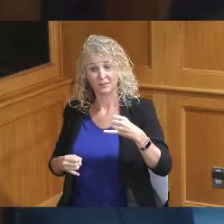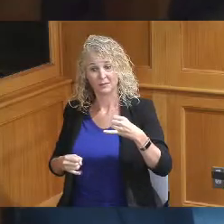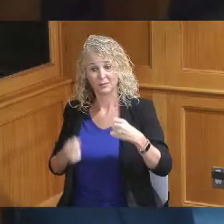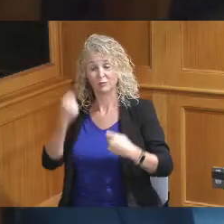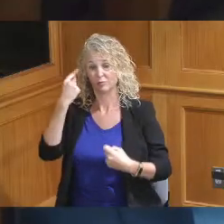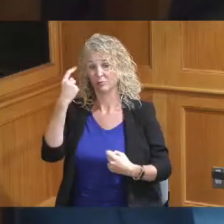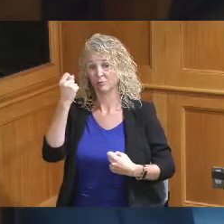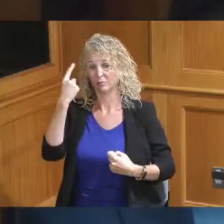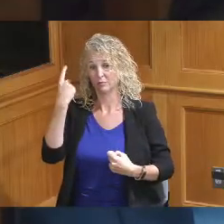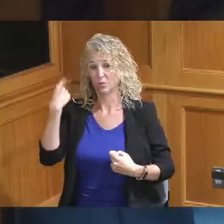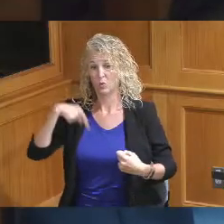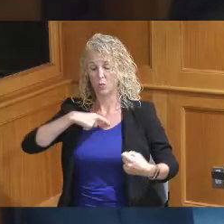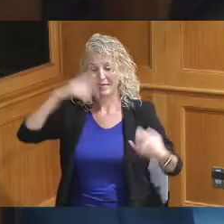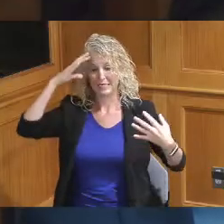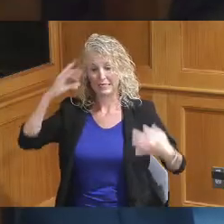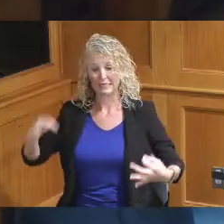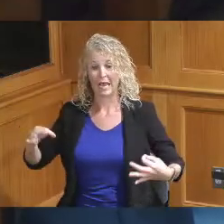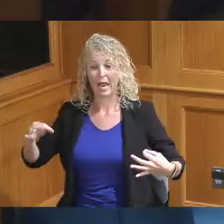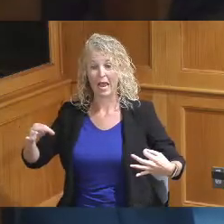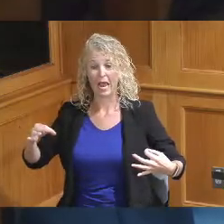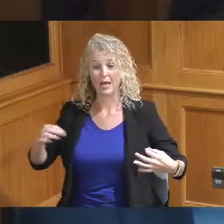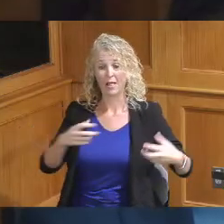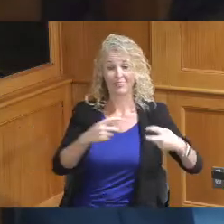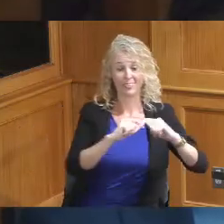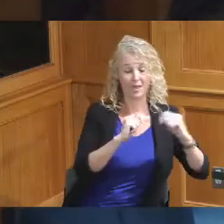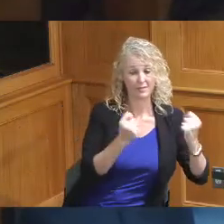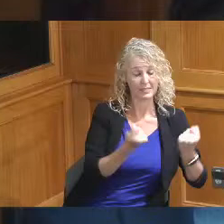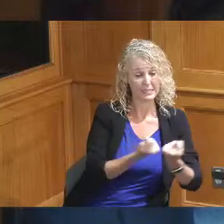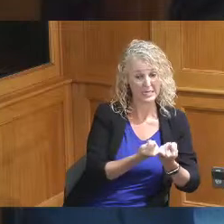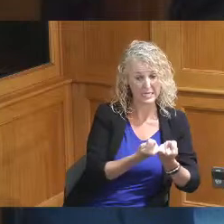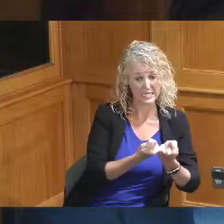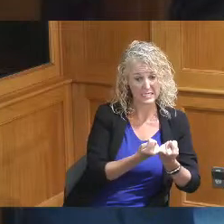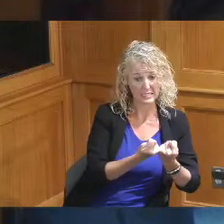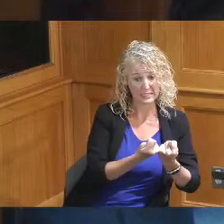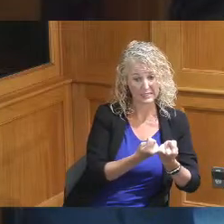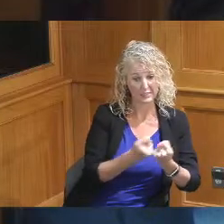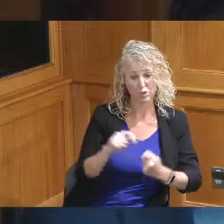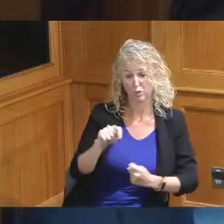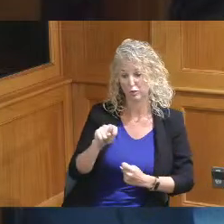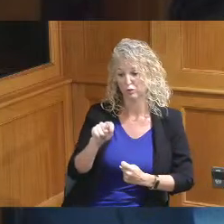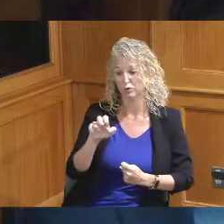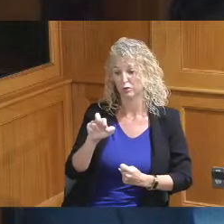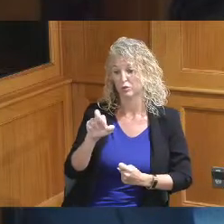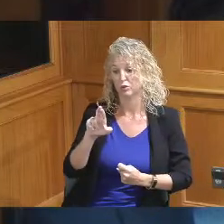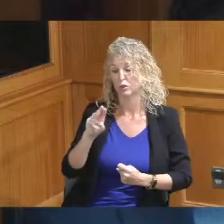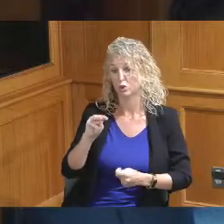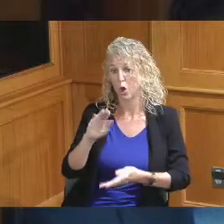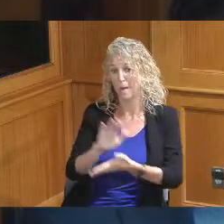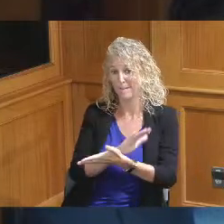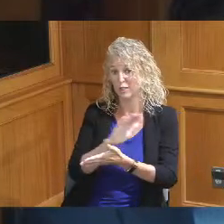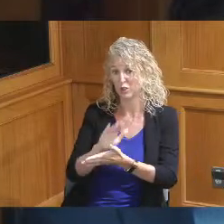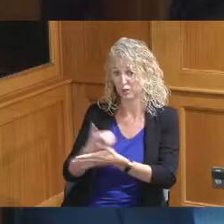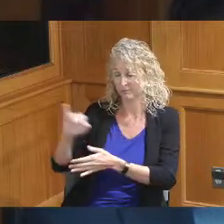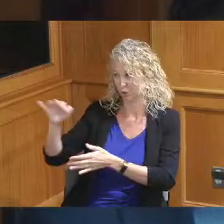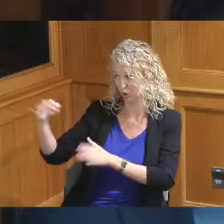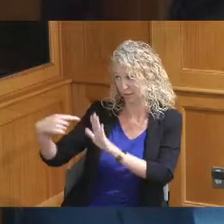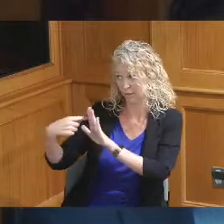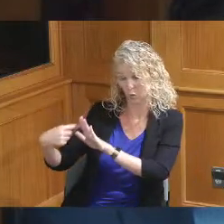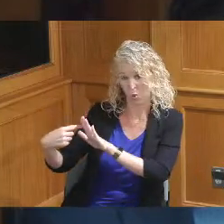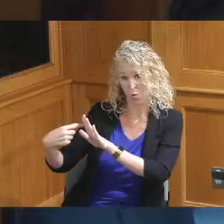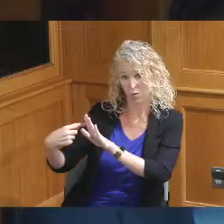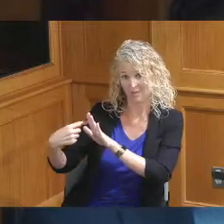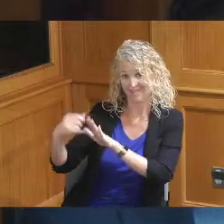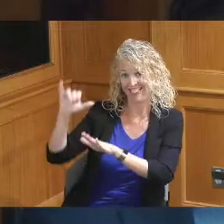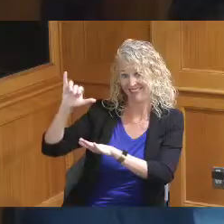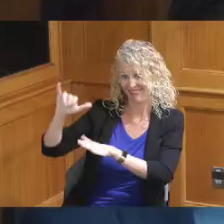further resolved that neither the term sheet, that's what Mr. Ludo put on the board,